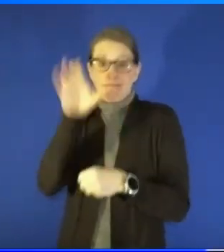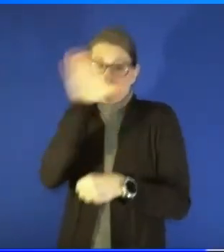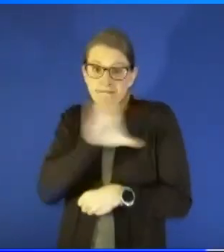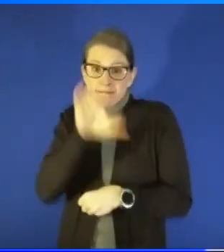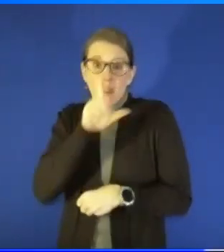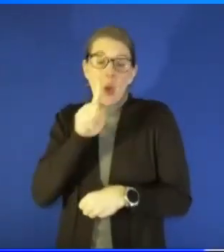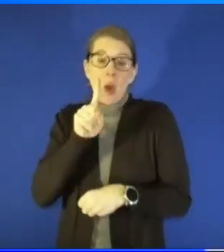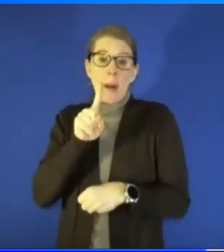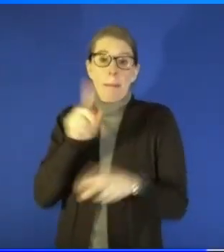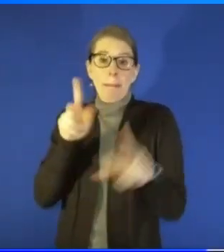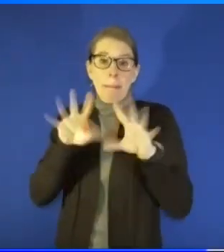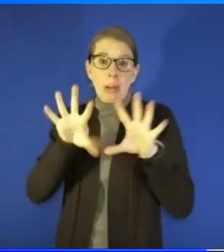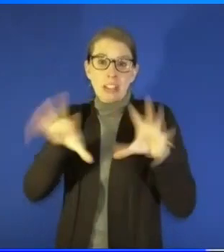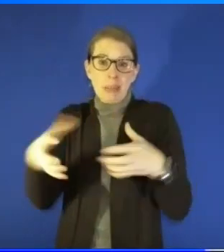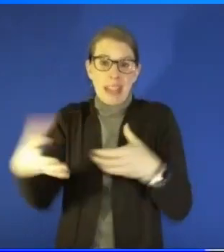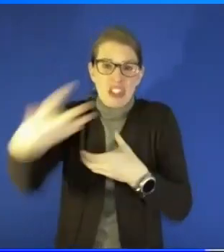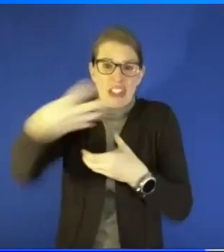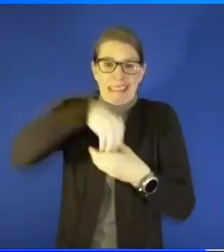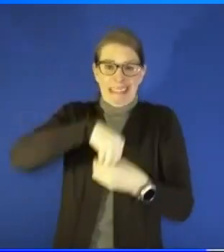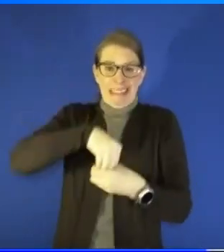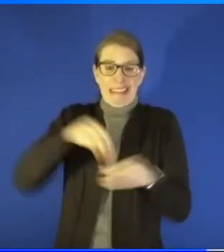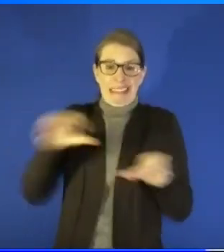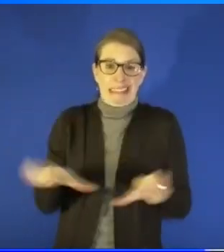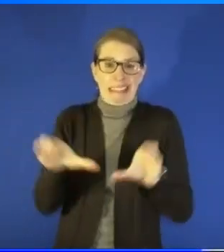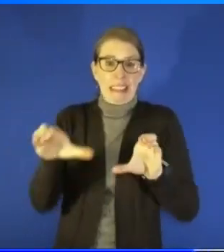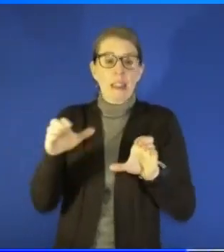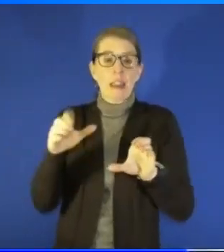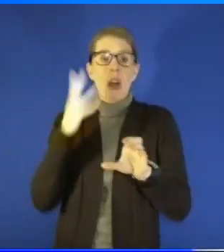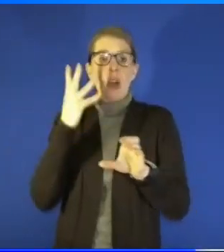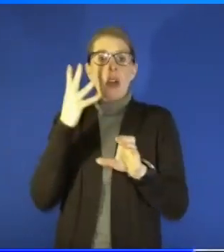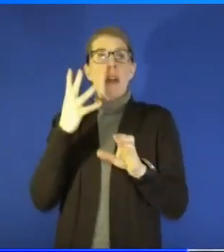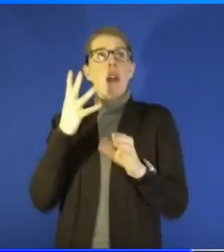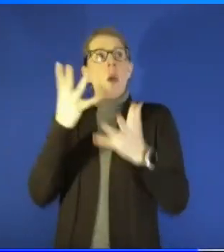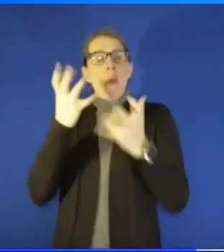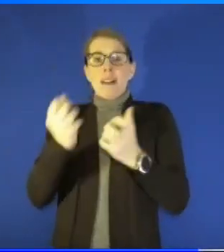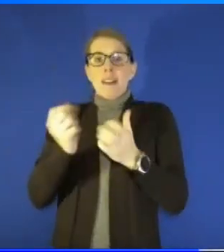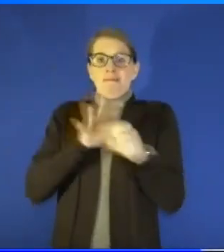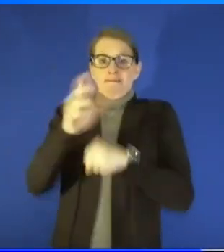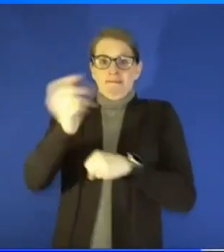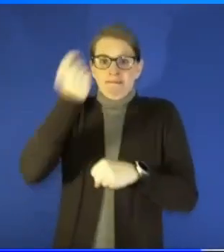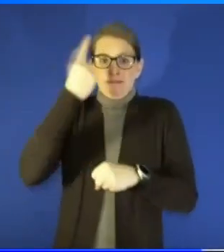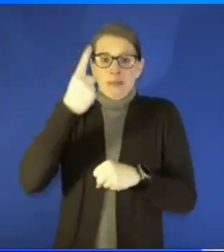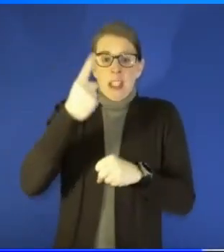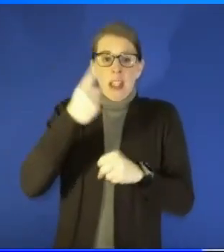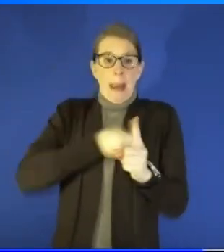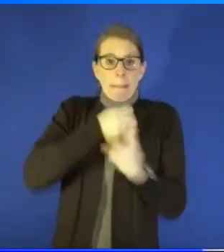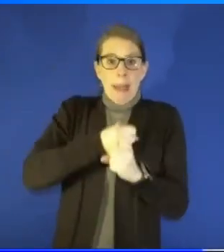we can understand how this impacts our patients from all those demographics.